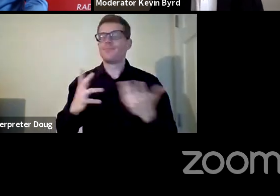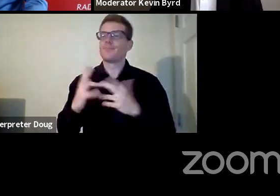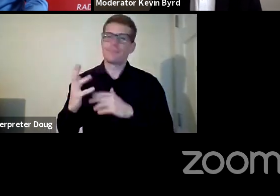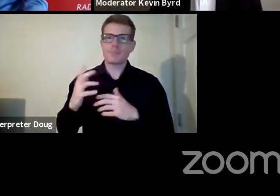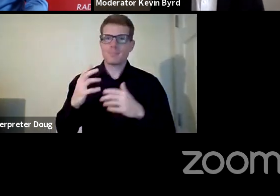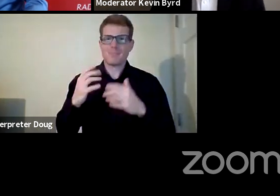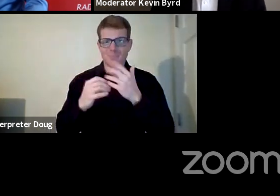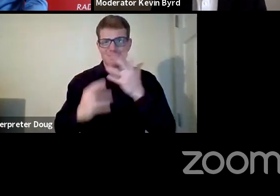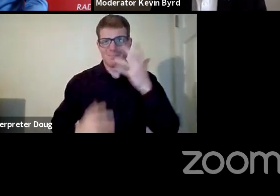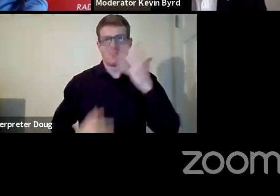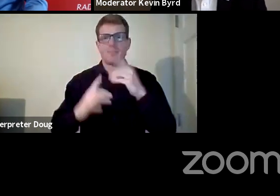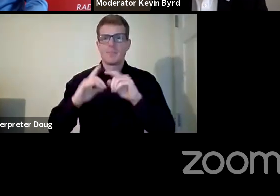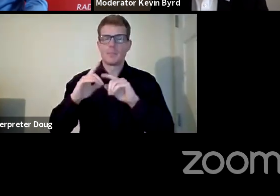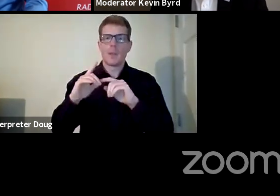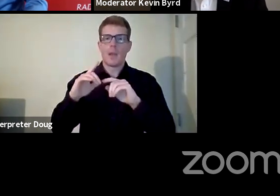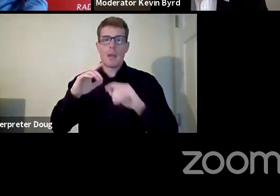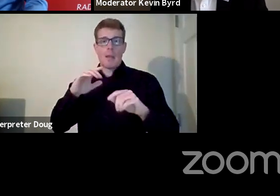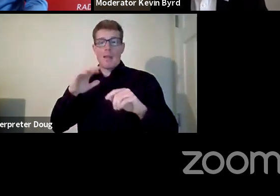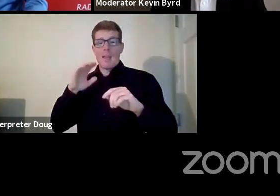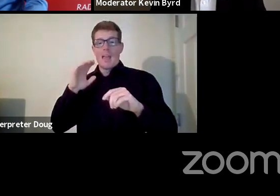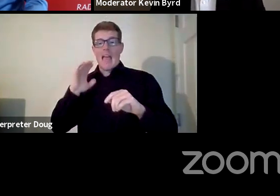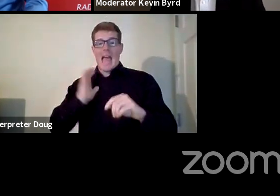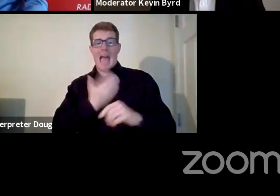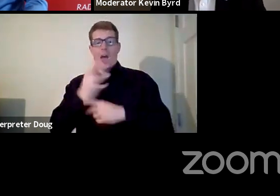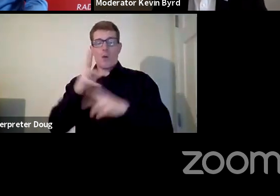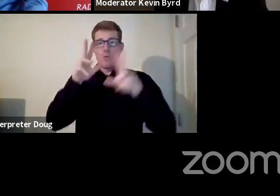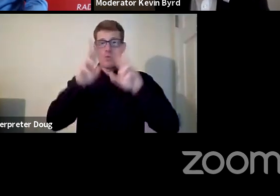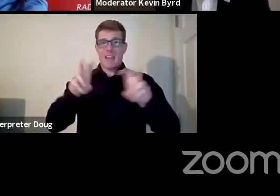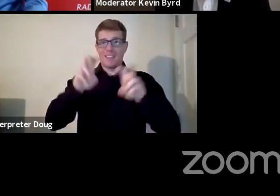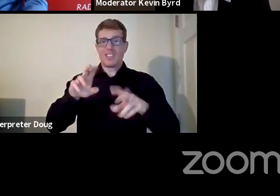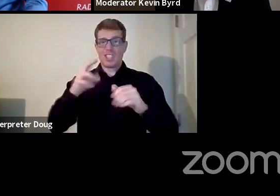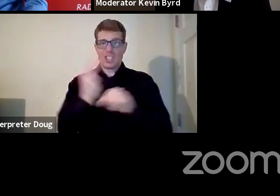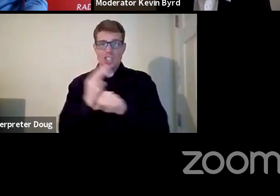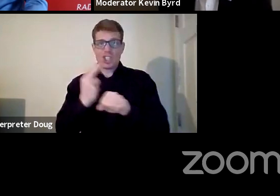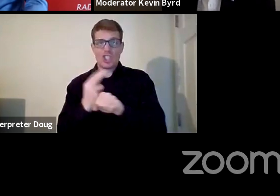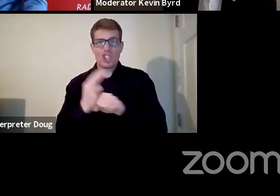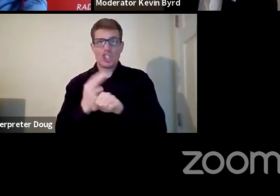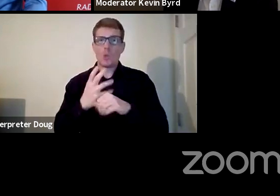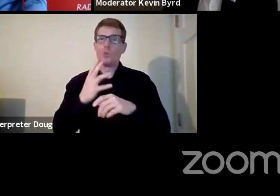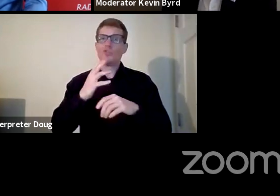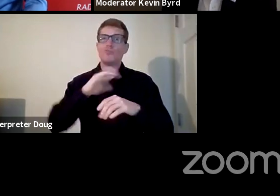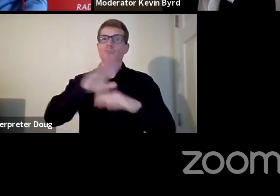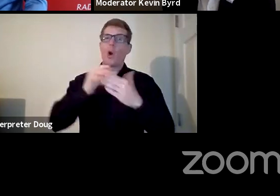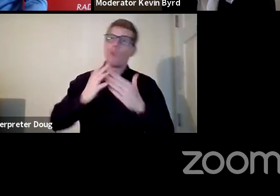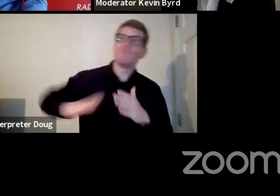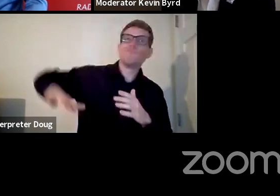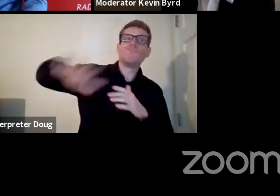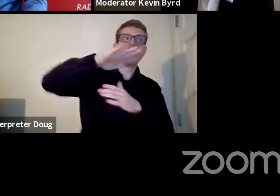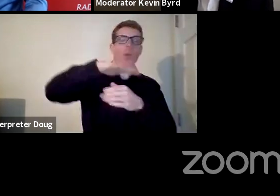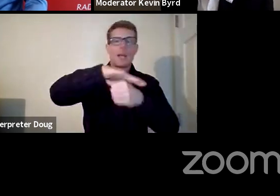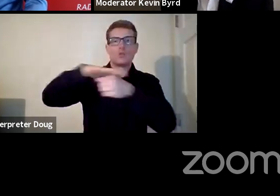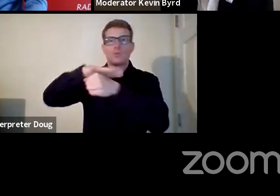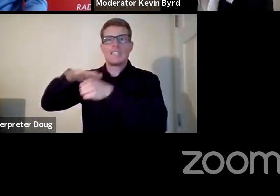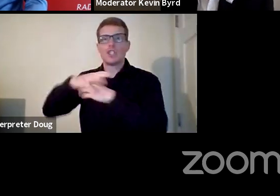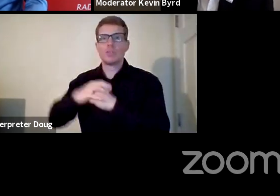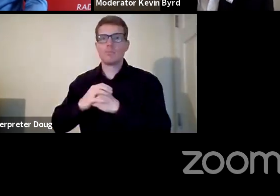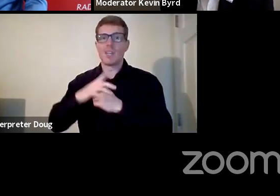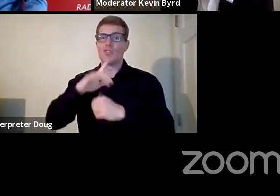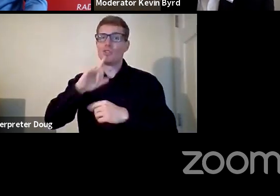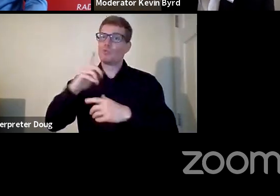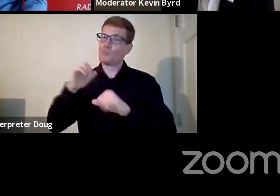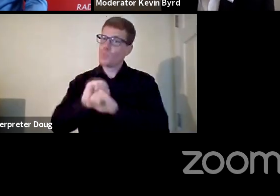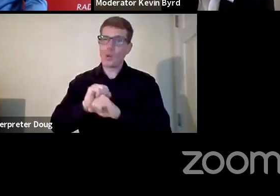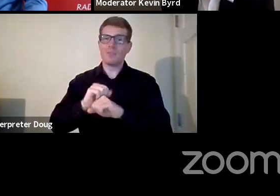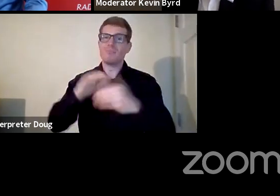by the New River Health District in all sorts of congregate settings around the region. So it really is a community collaboration.